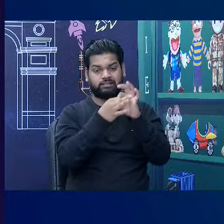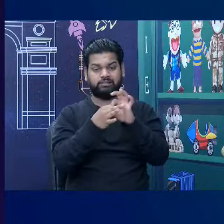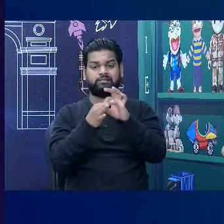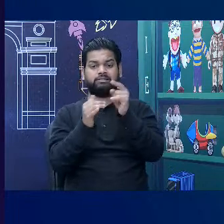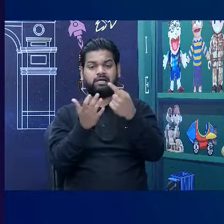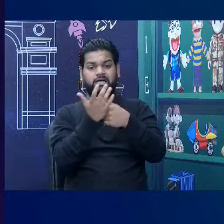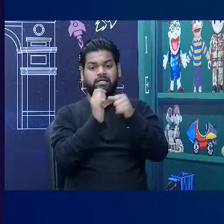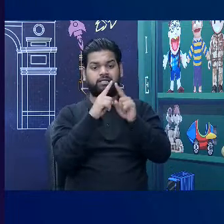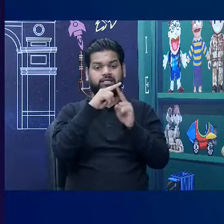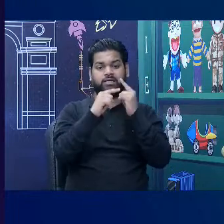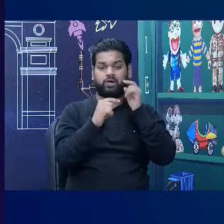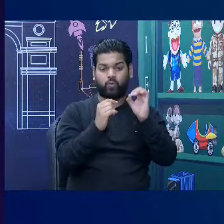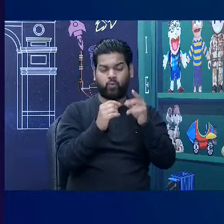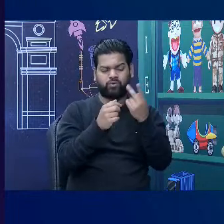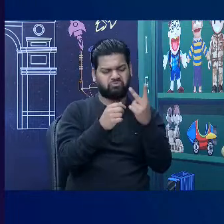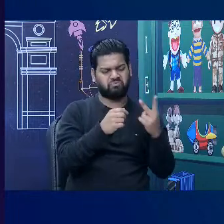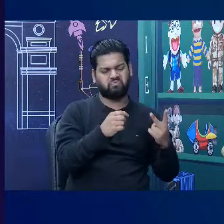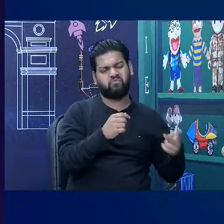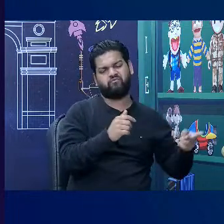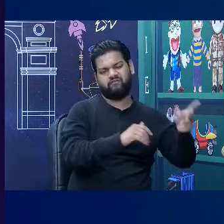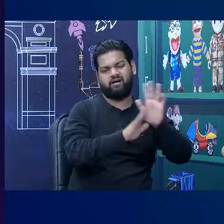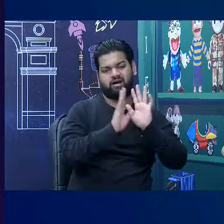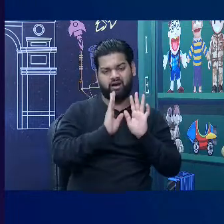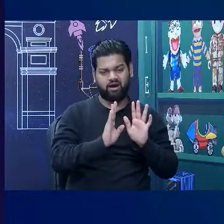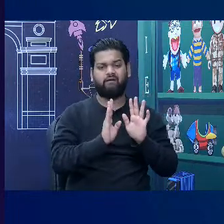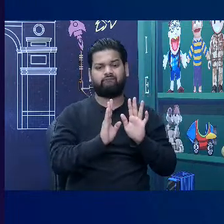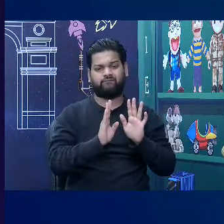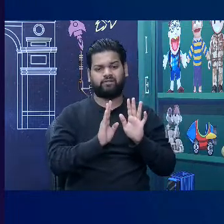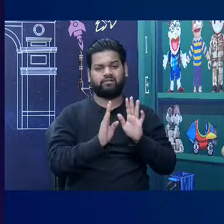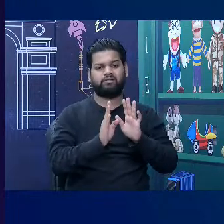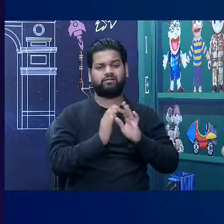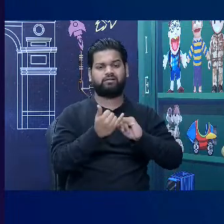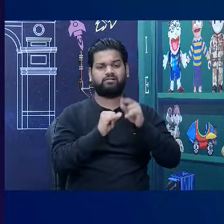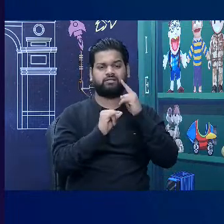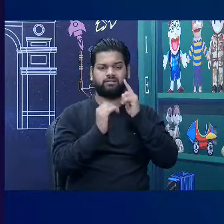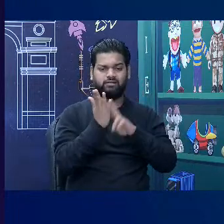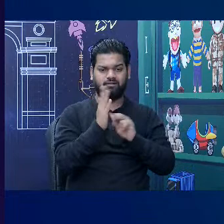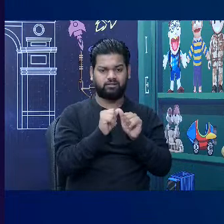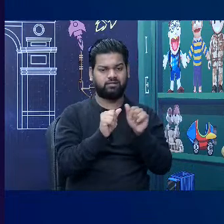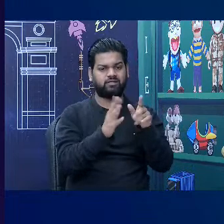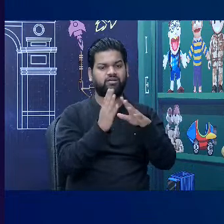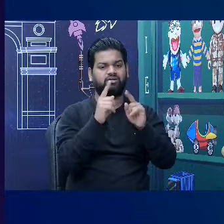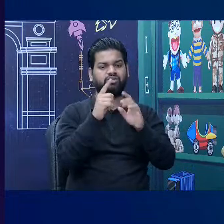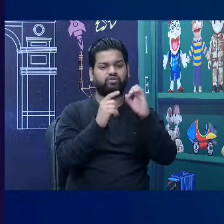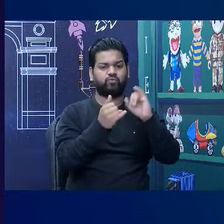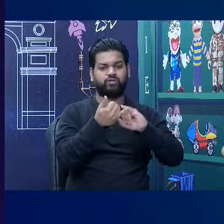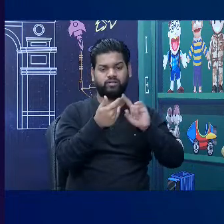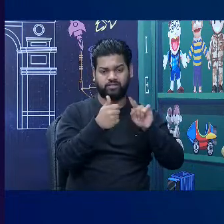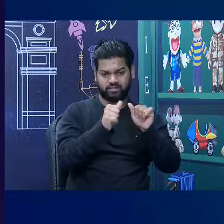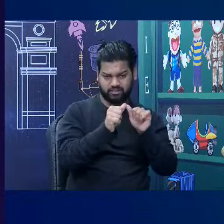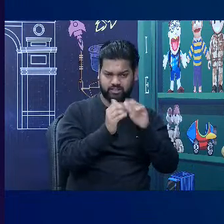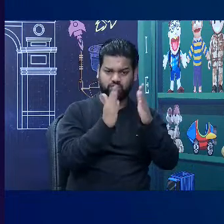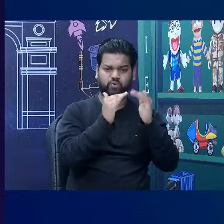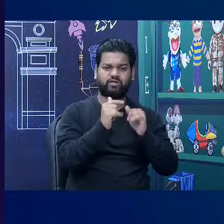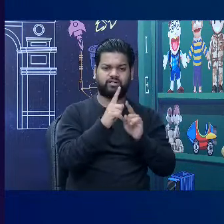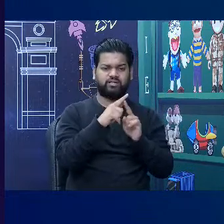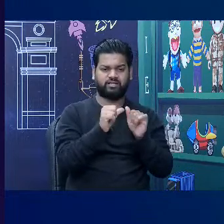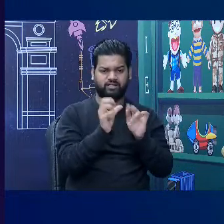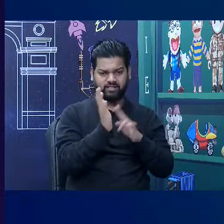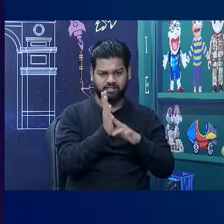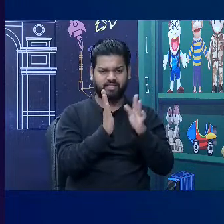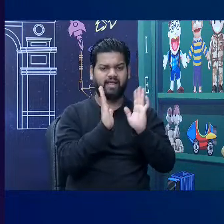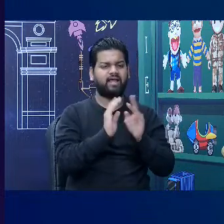A, cos A, tan A, right, this way. The second point, important one, is the values of the